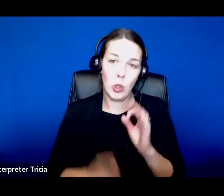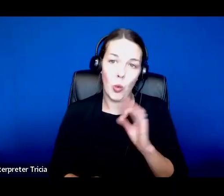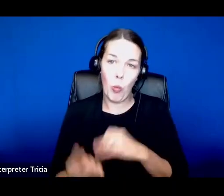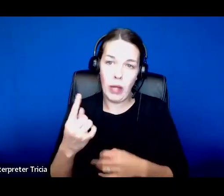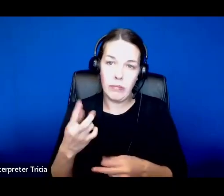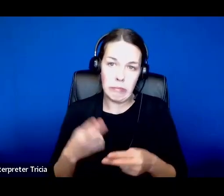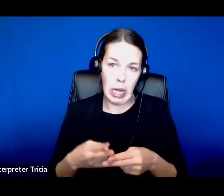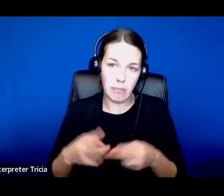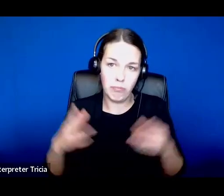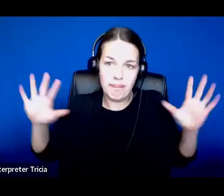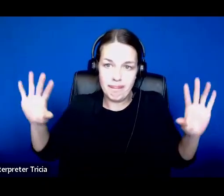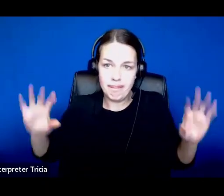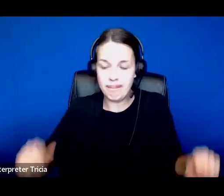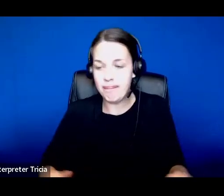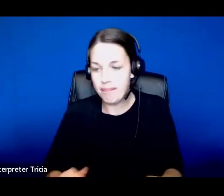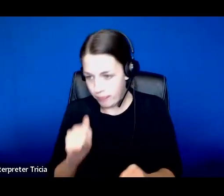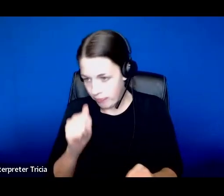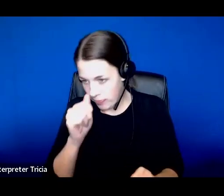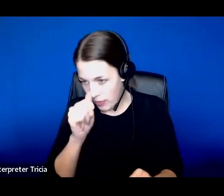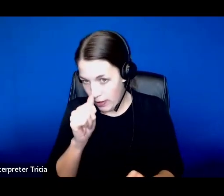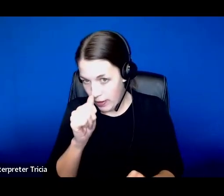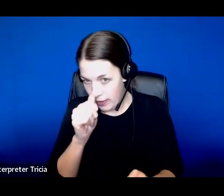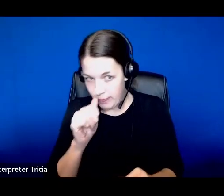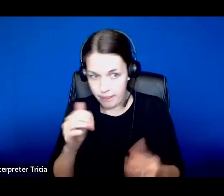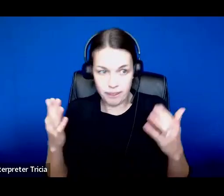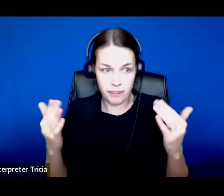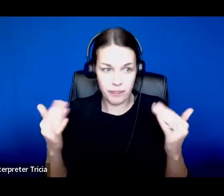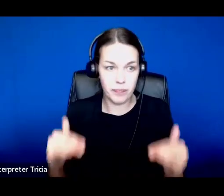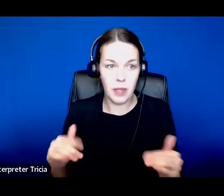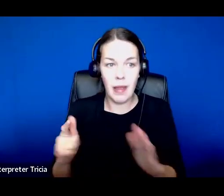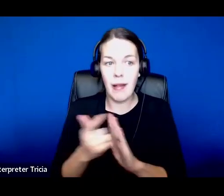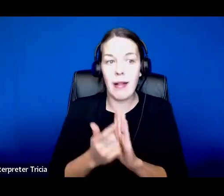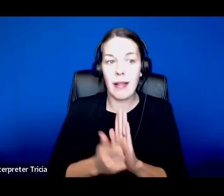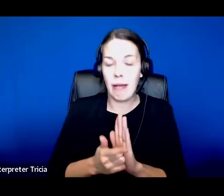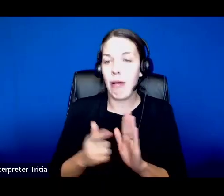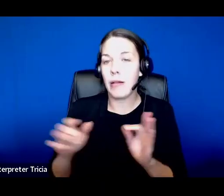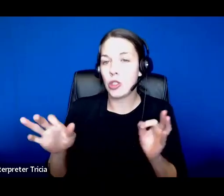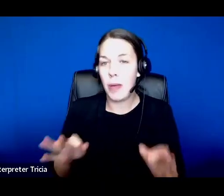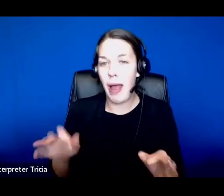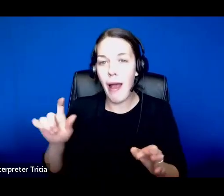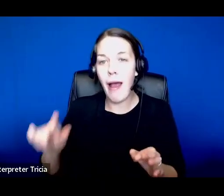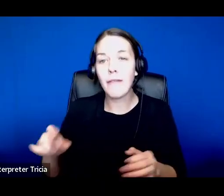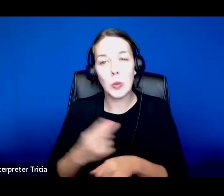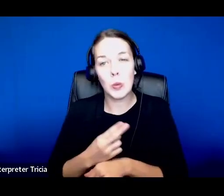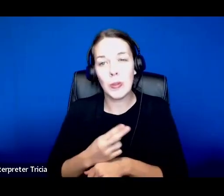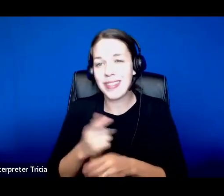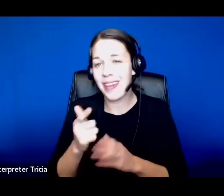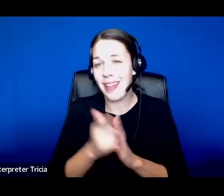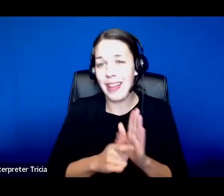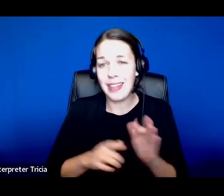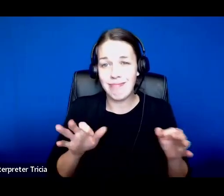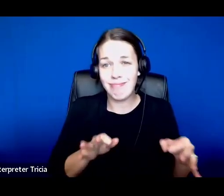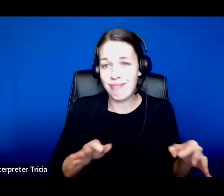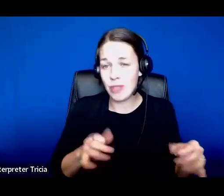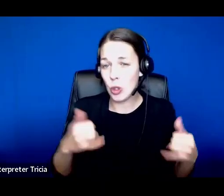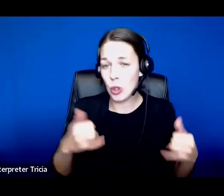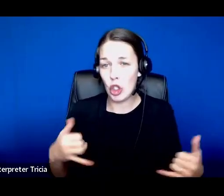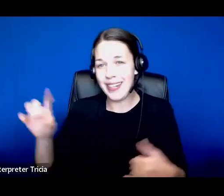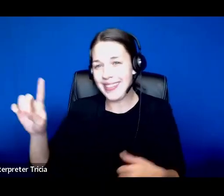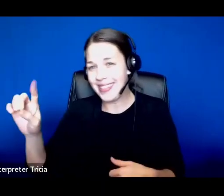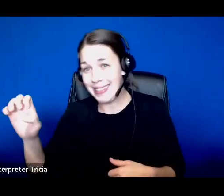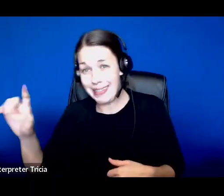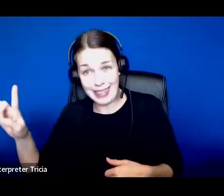name. And then the legal description, you have to use the legal description that's on the current